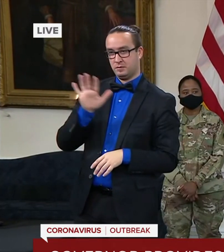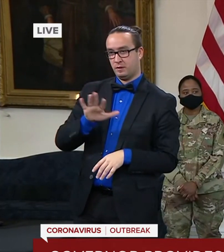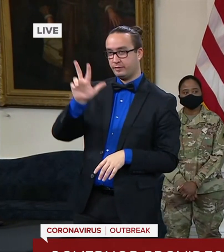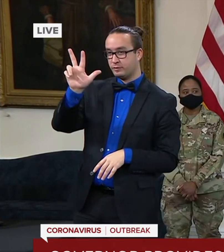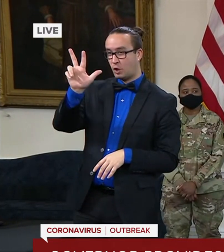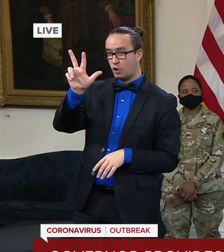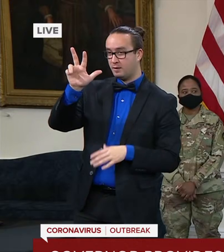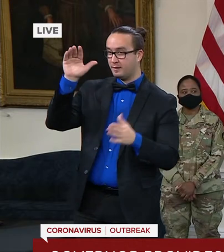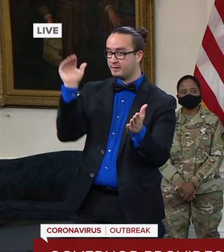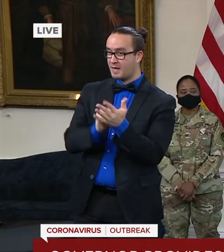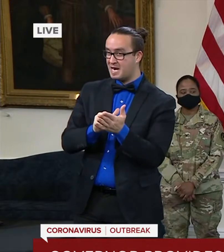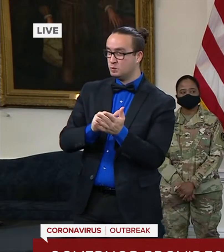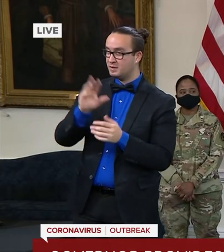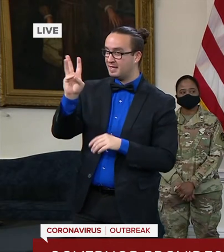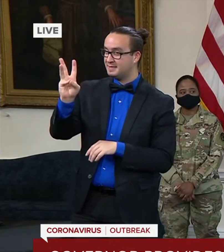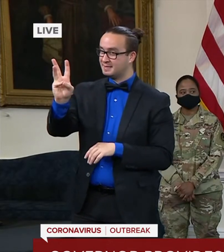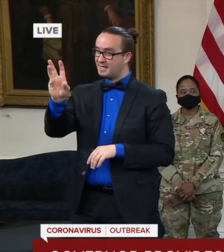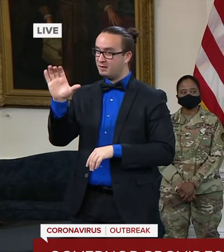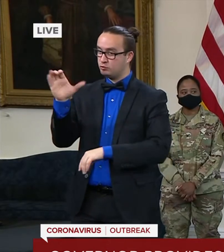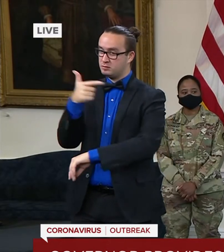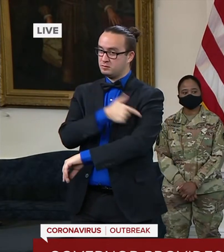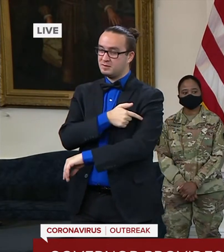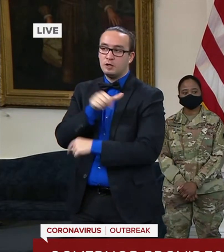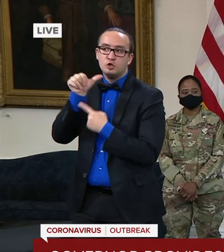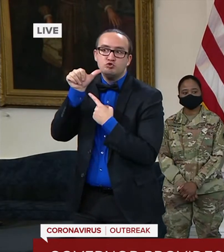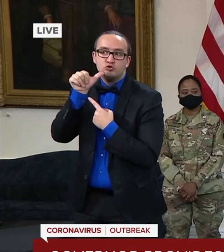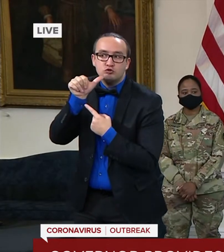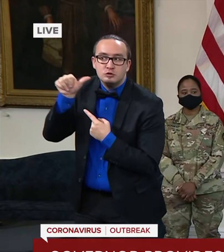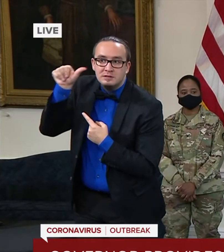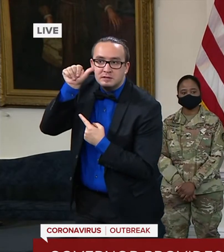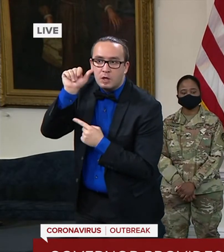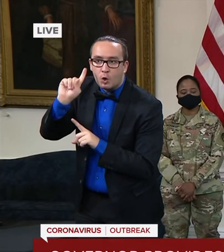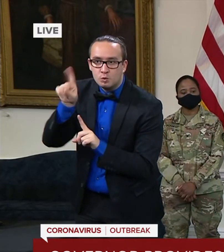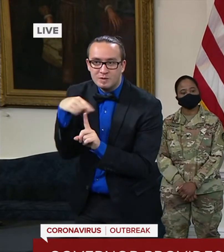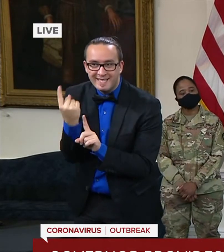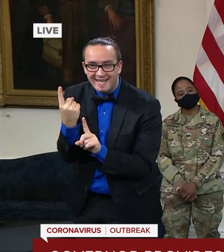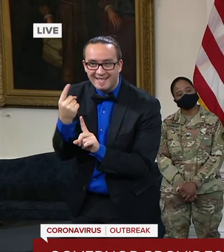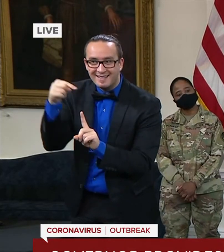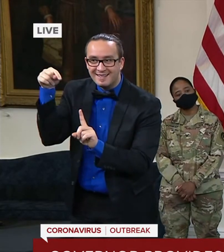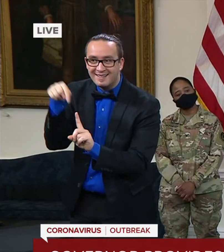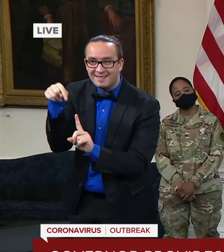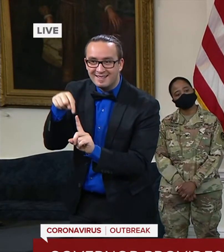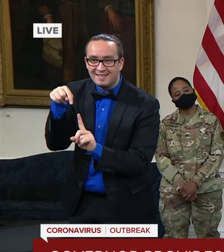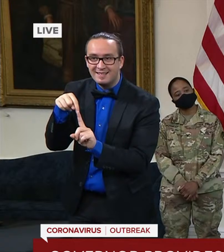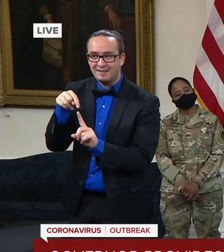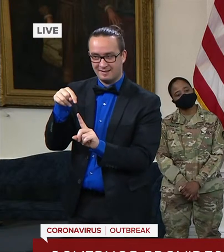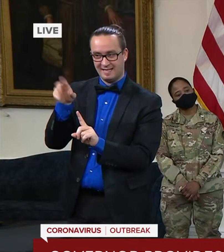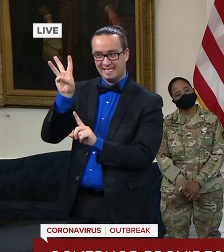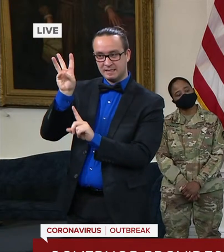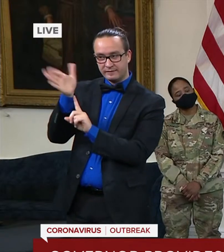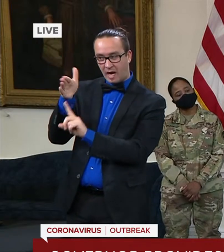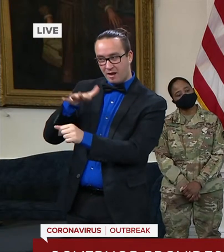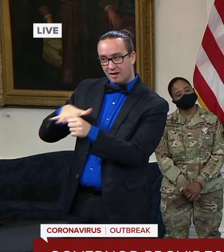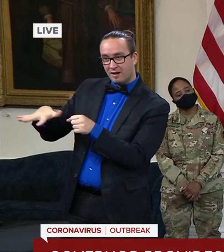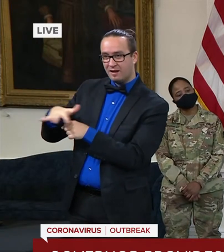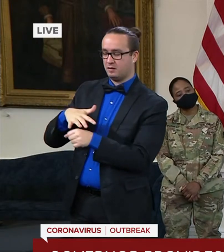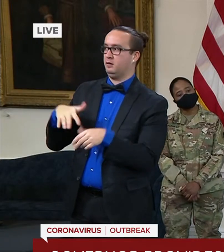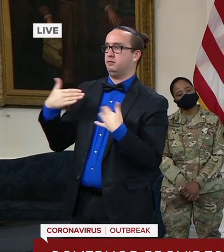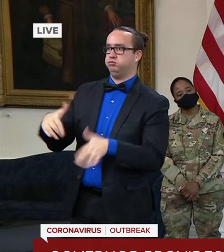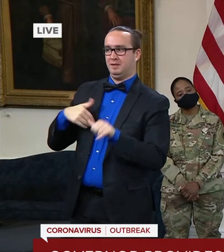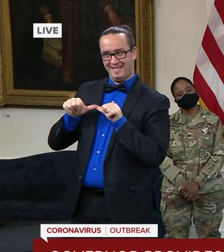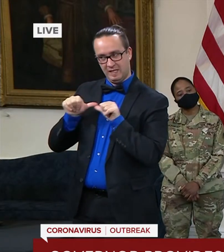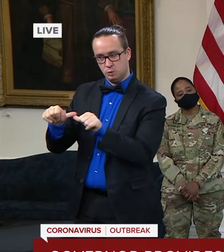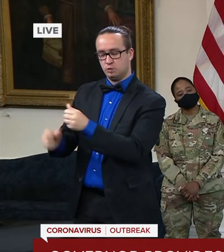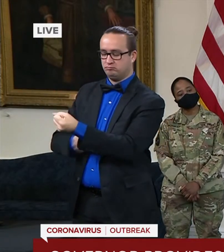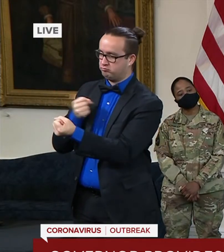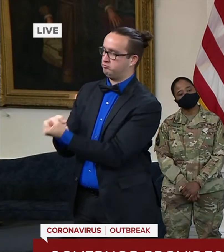also seen a dramatic improvement, and we're going to continue to work with them. Governor, it sounds like from the rollout of this plan that a lot of this is